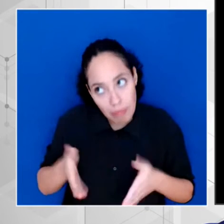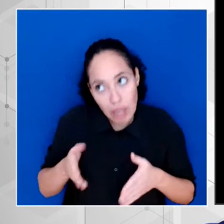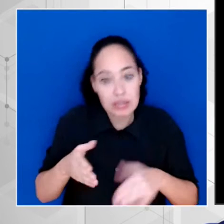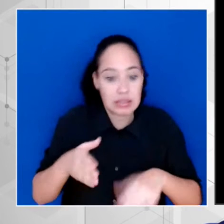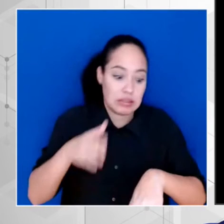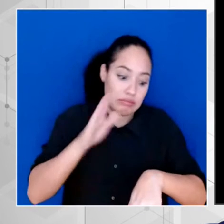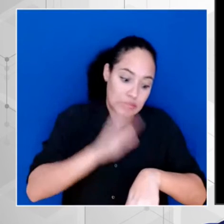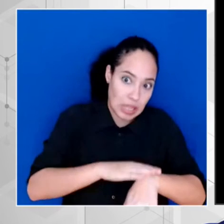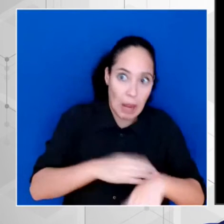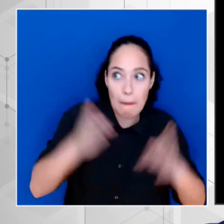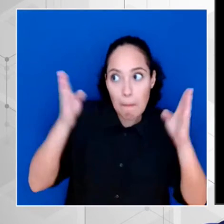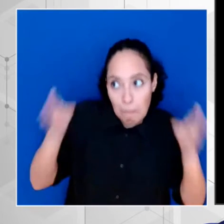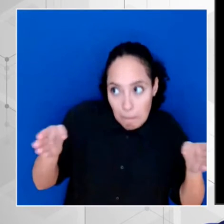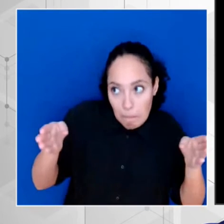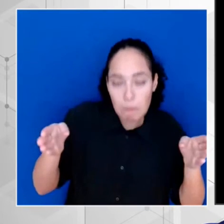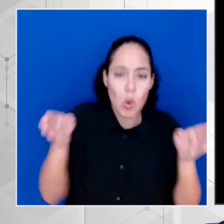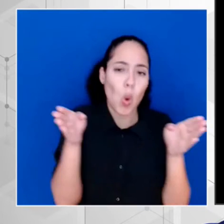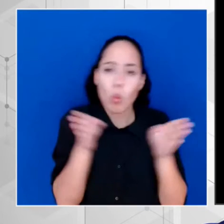procedures.